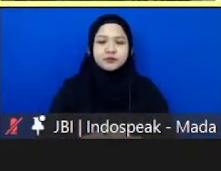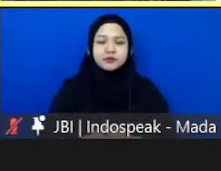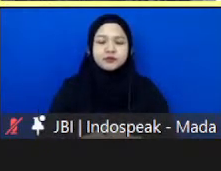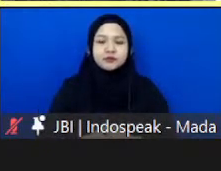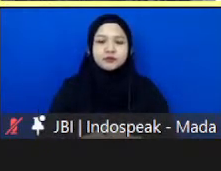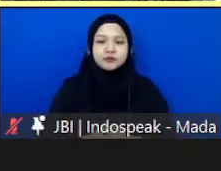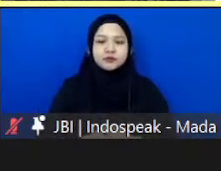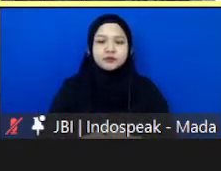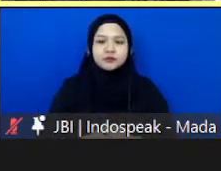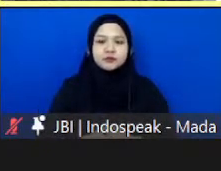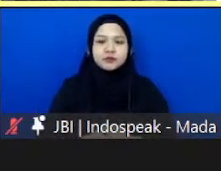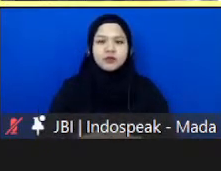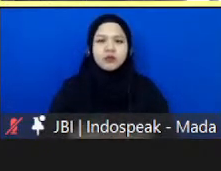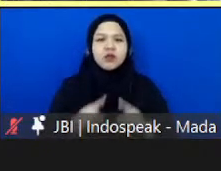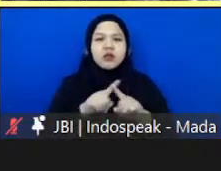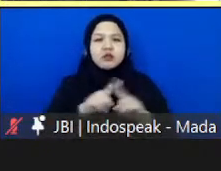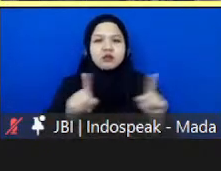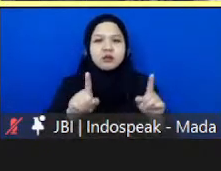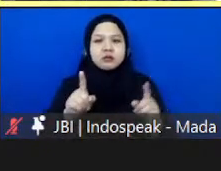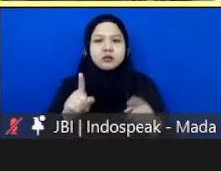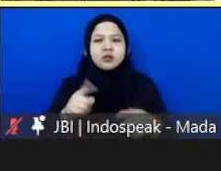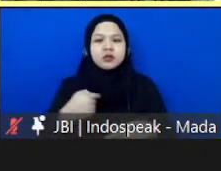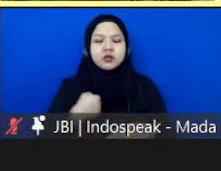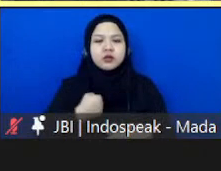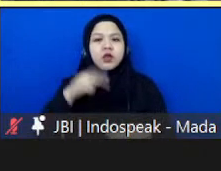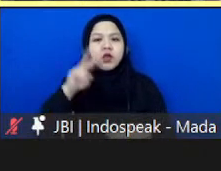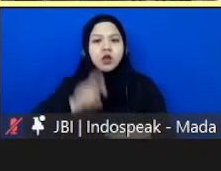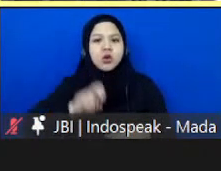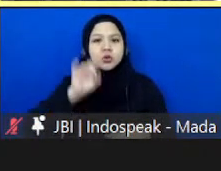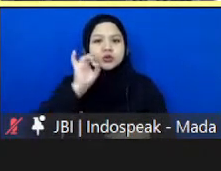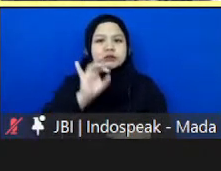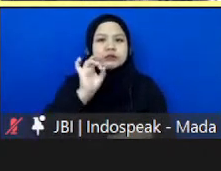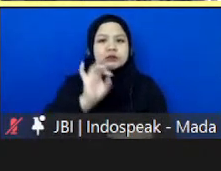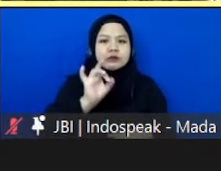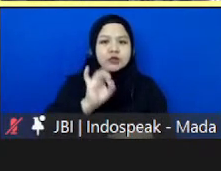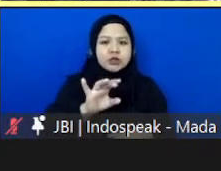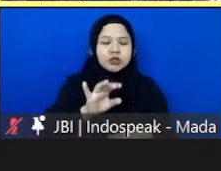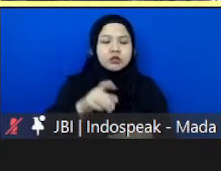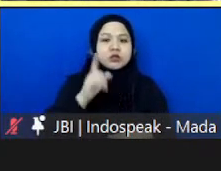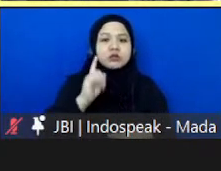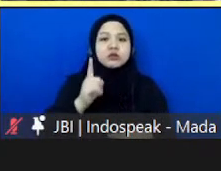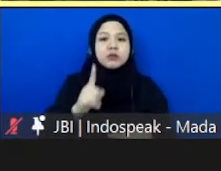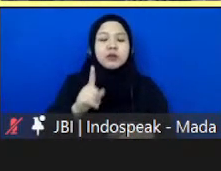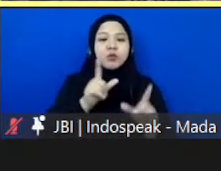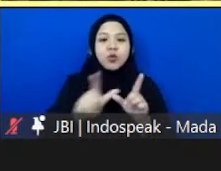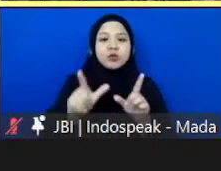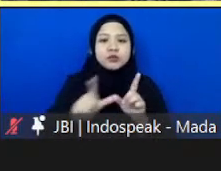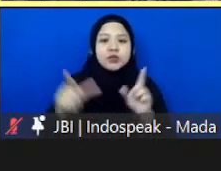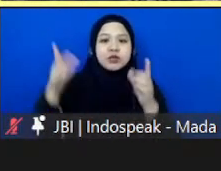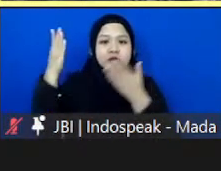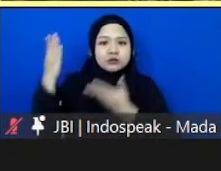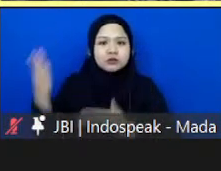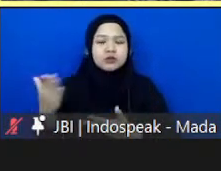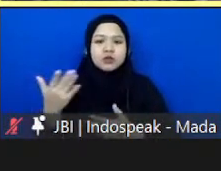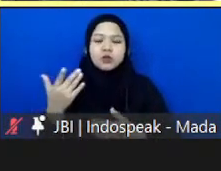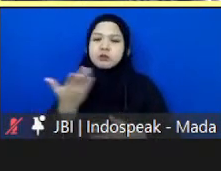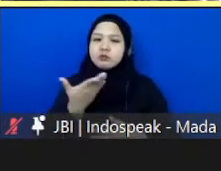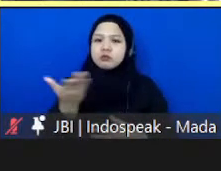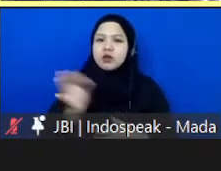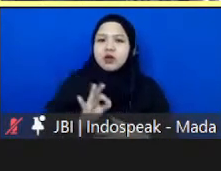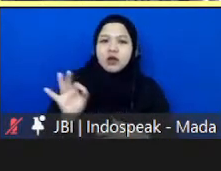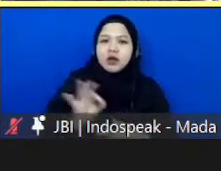some what they call it. I need to be criticized about this one, because the dashboard, they didn't have